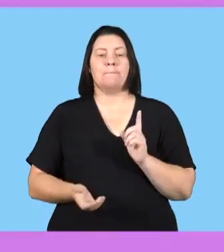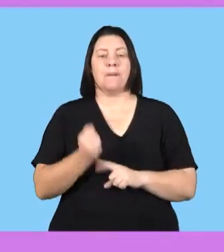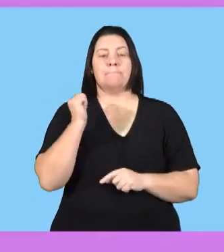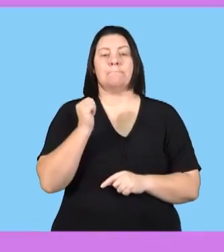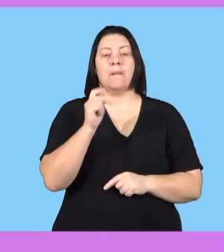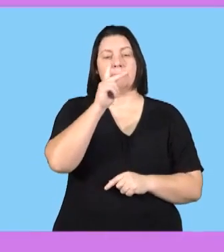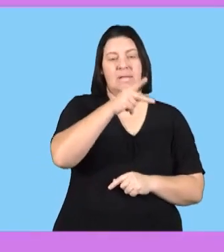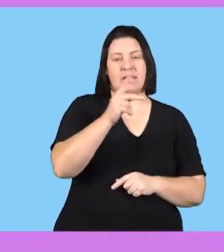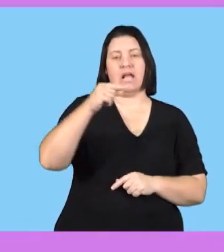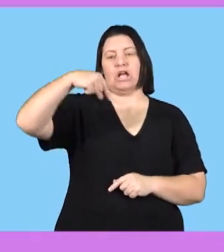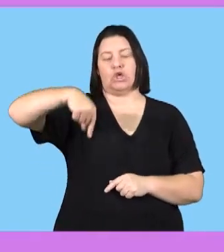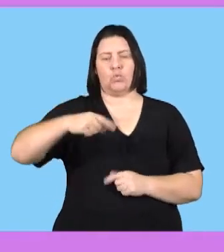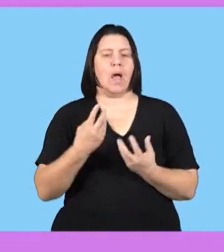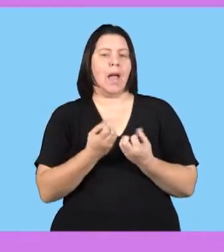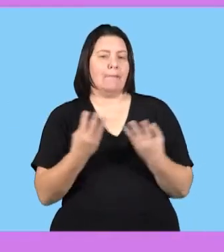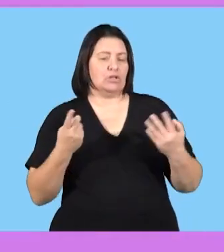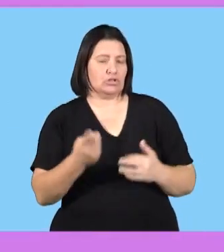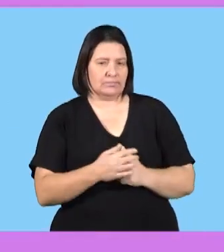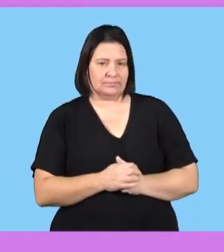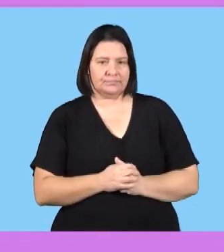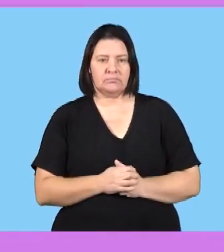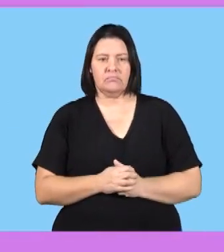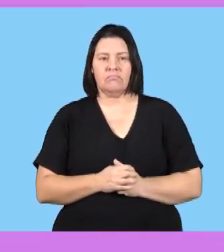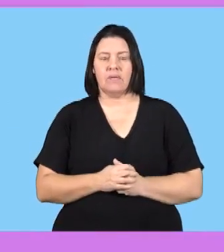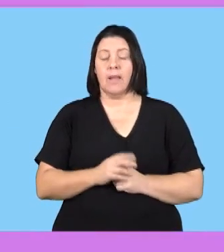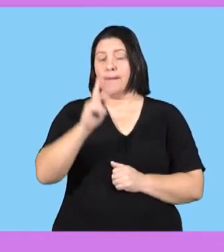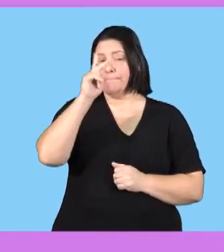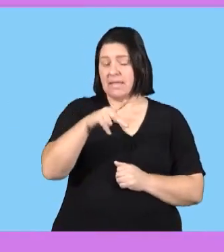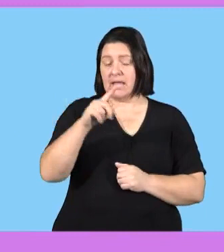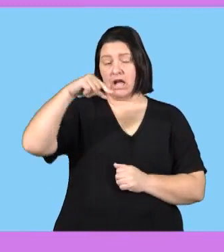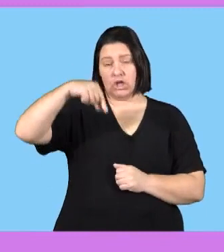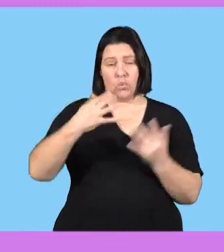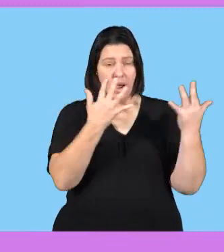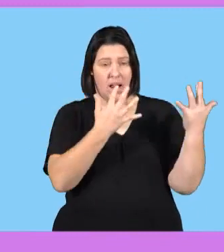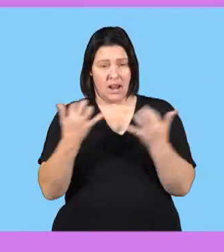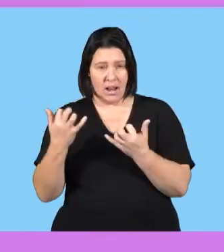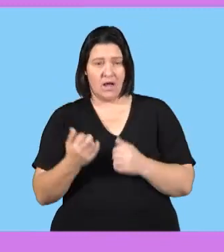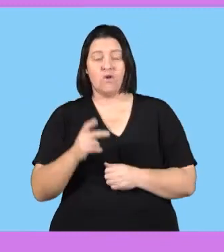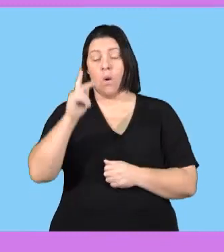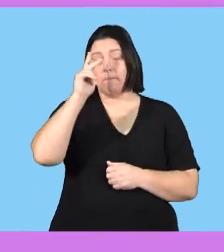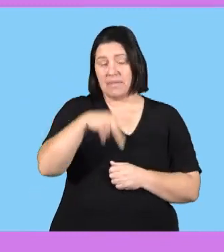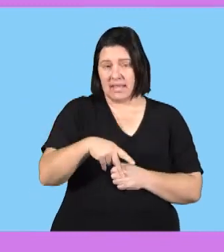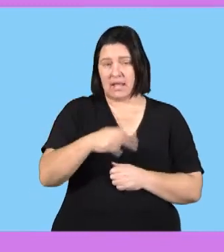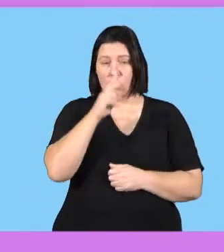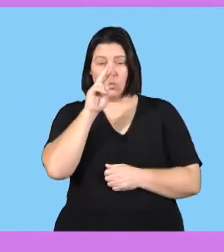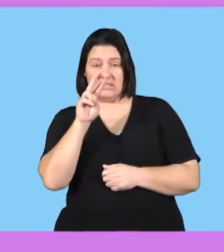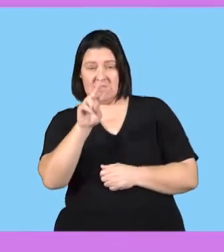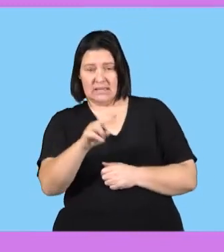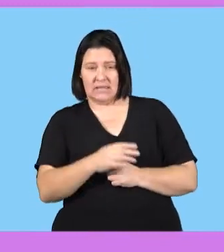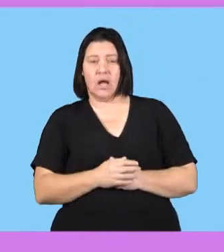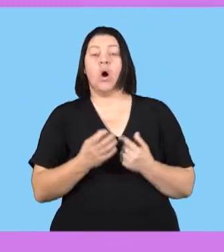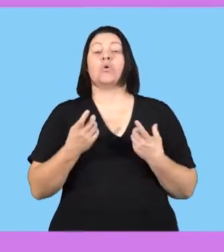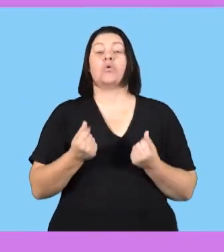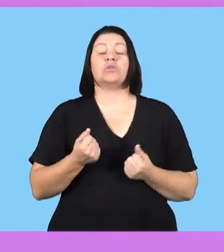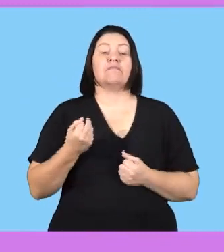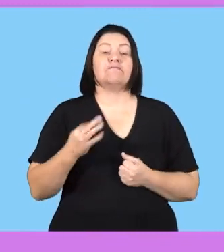P and Q. Now, to determine the values of P and Q, for P, I hope you can see that is the